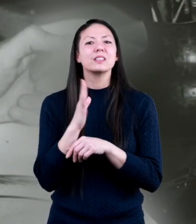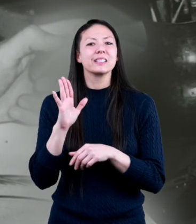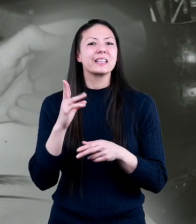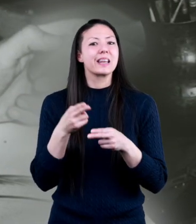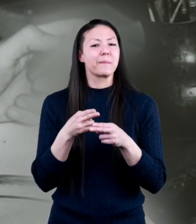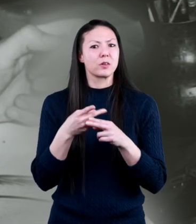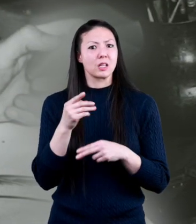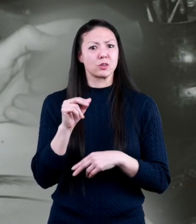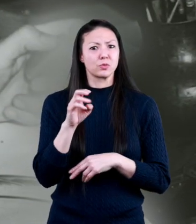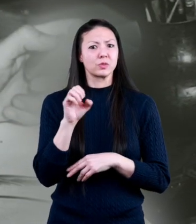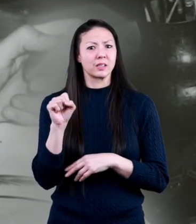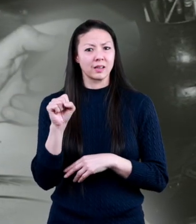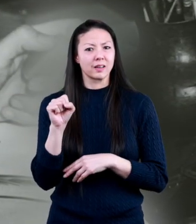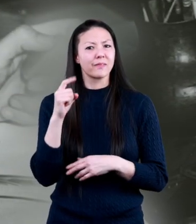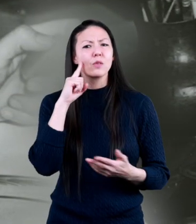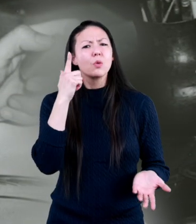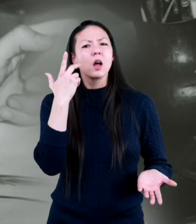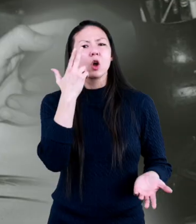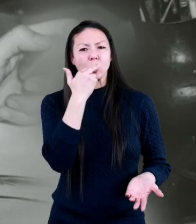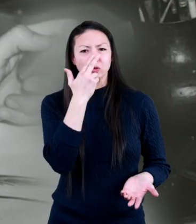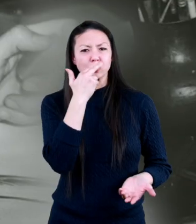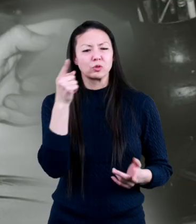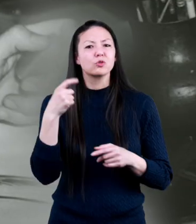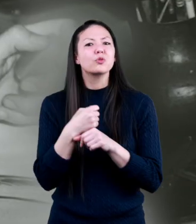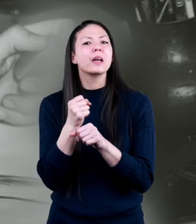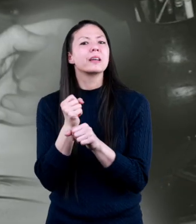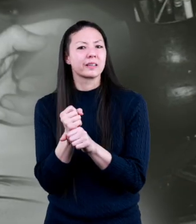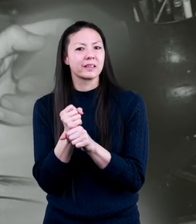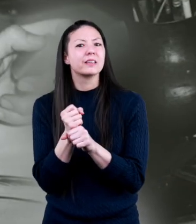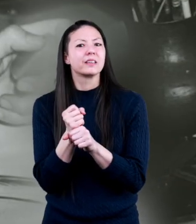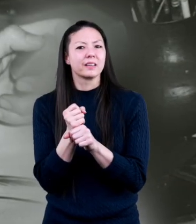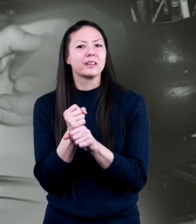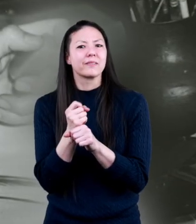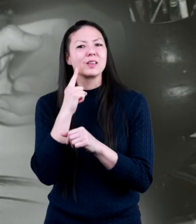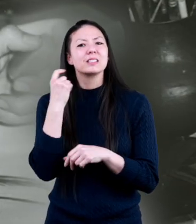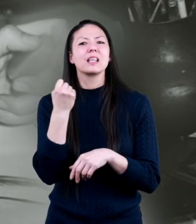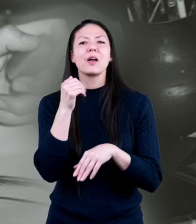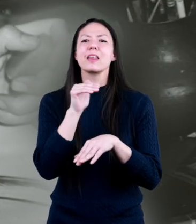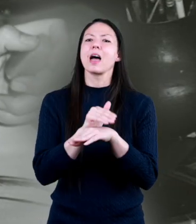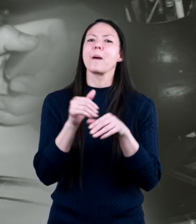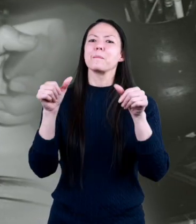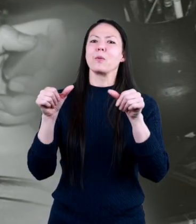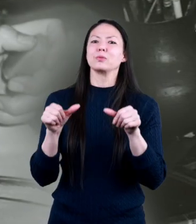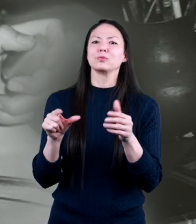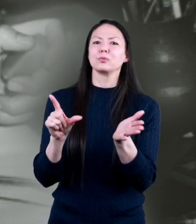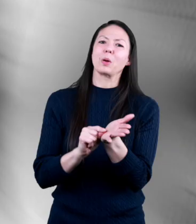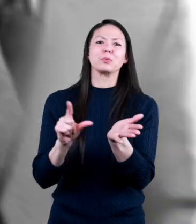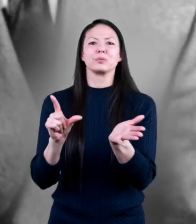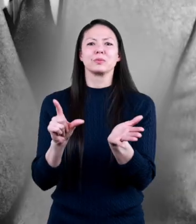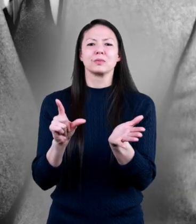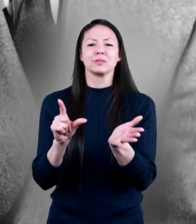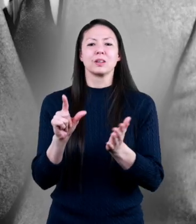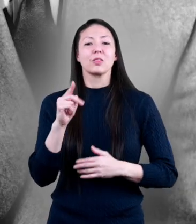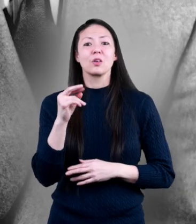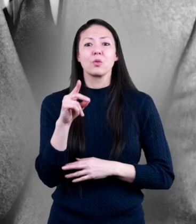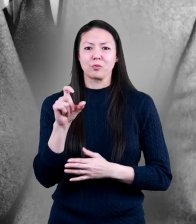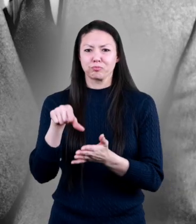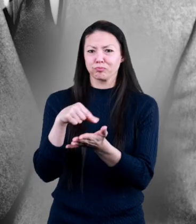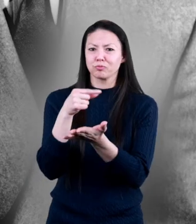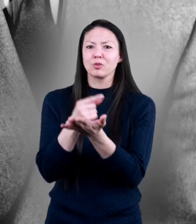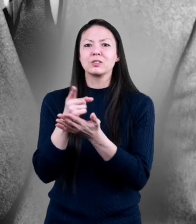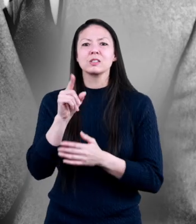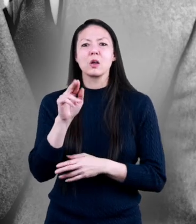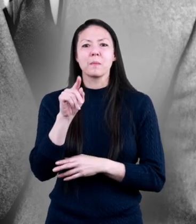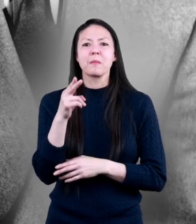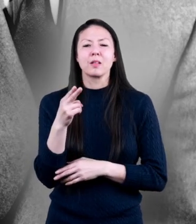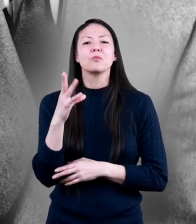the name Dr. Seuss was for a cartoon he created for the Saturday Evening Post. Theodore graduated